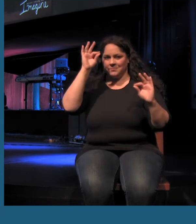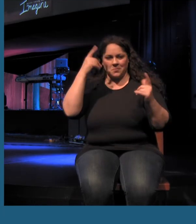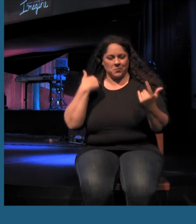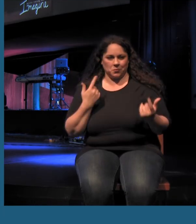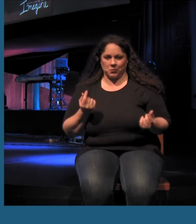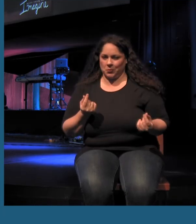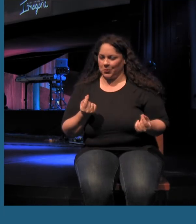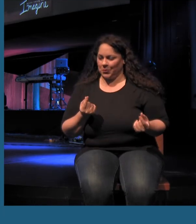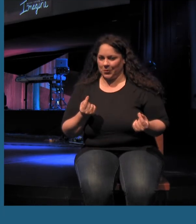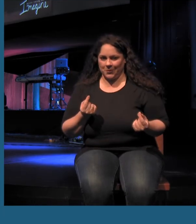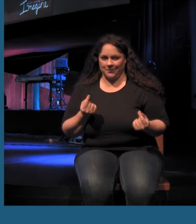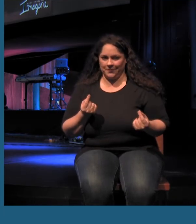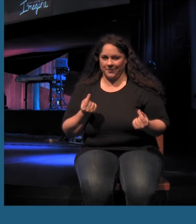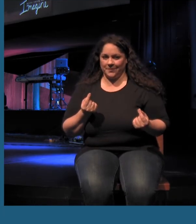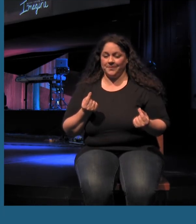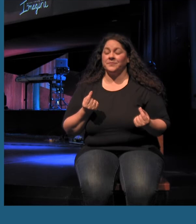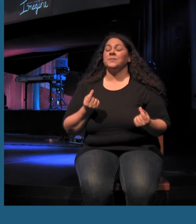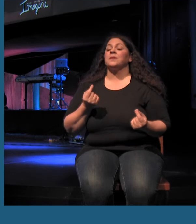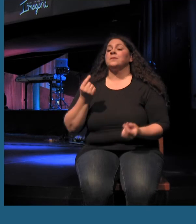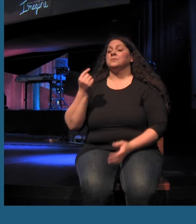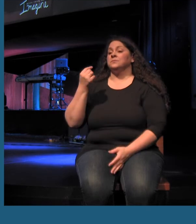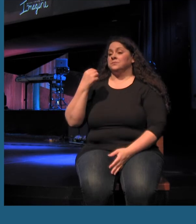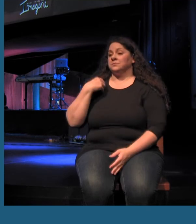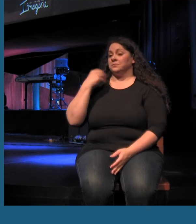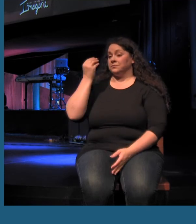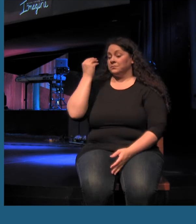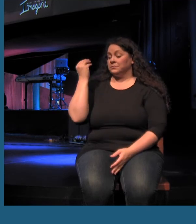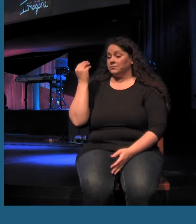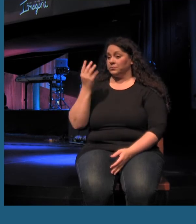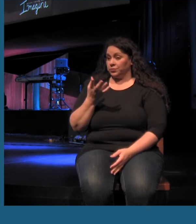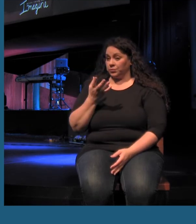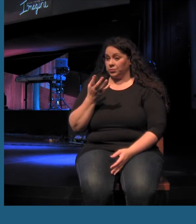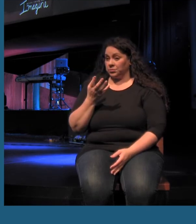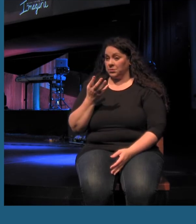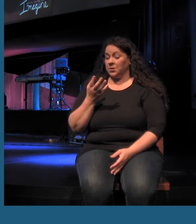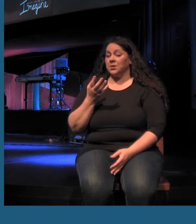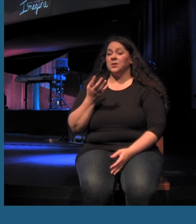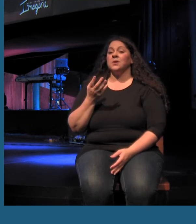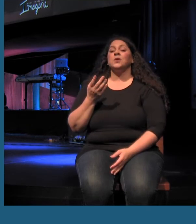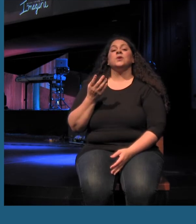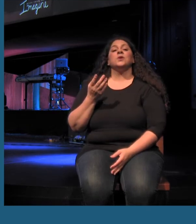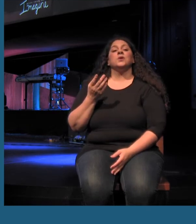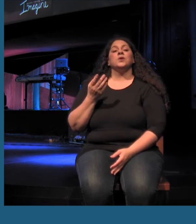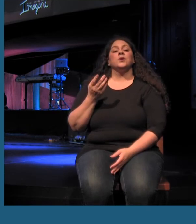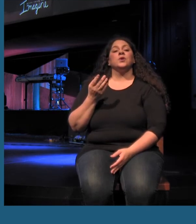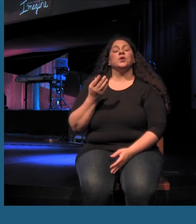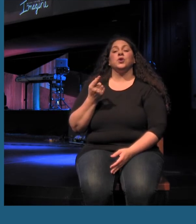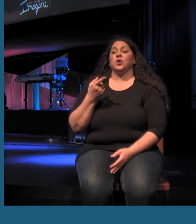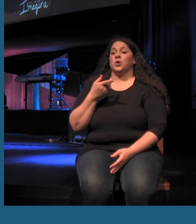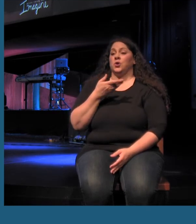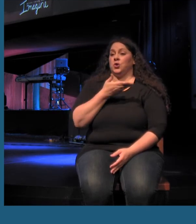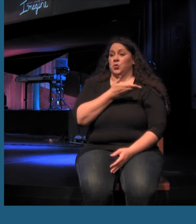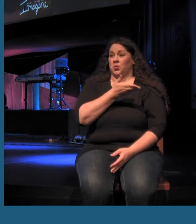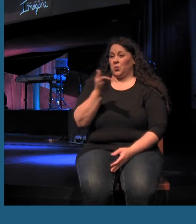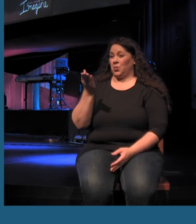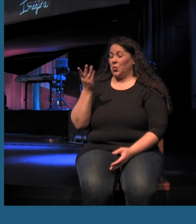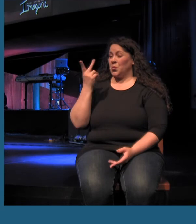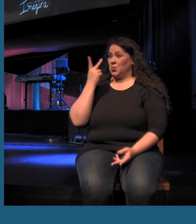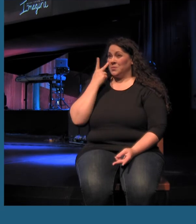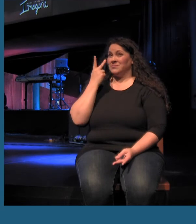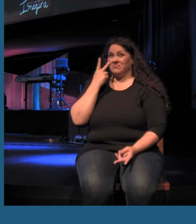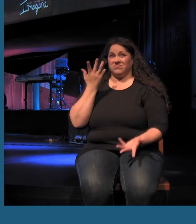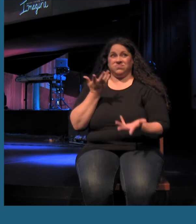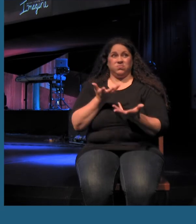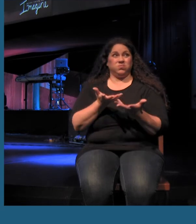work. Then I said to them, you see the trouble we're in. So he dealt with